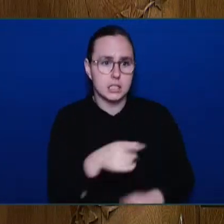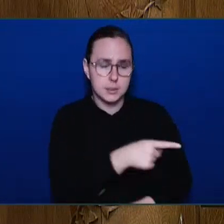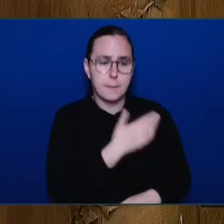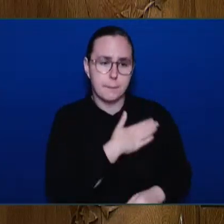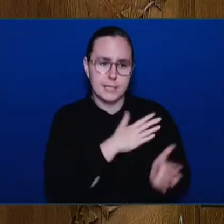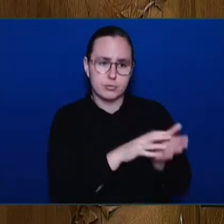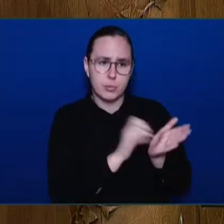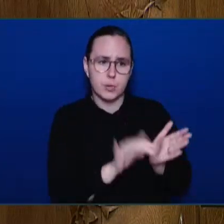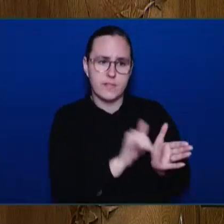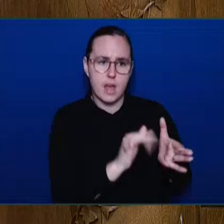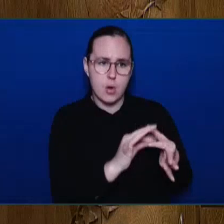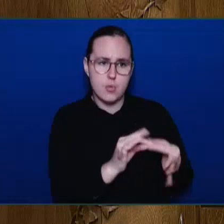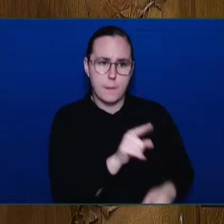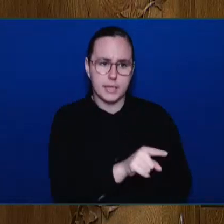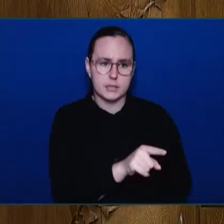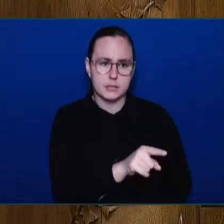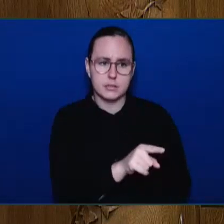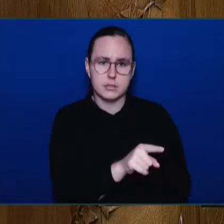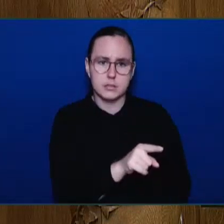Withdraw.